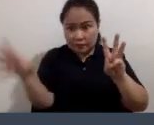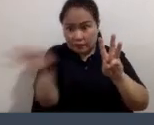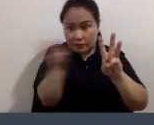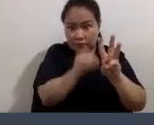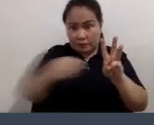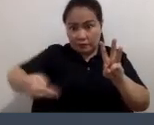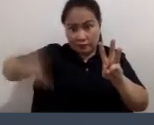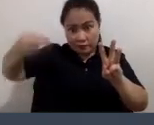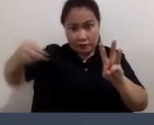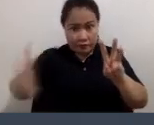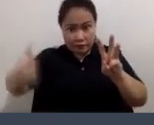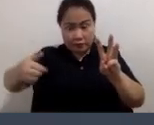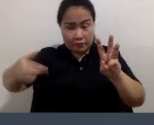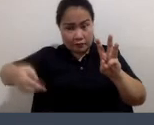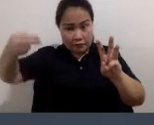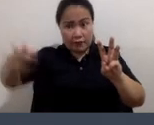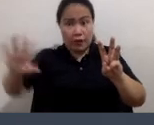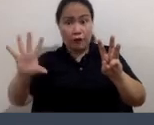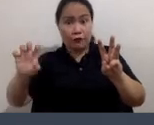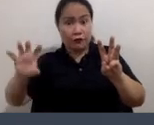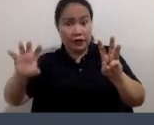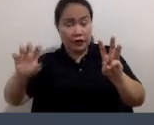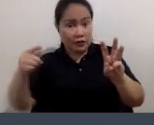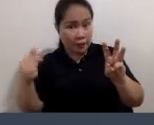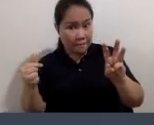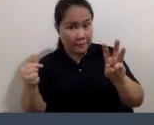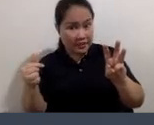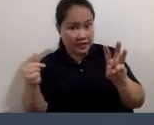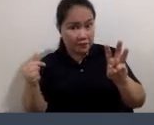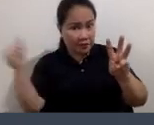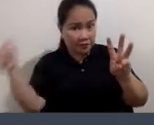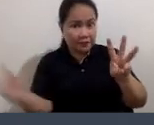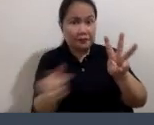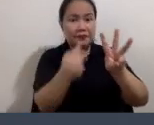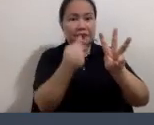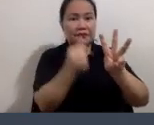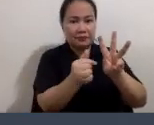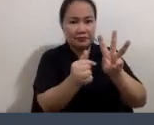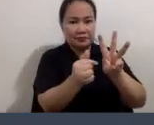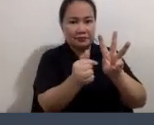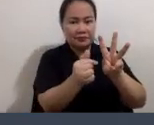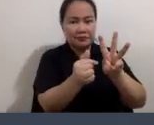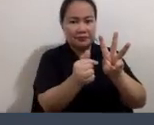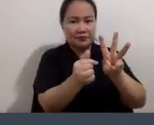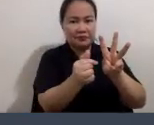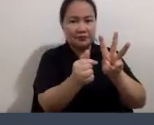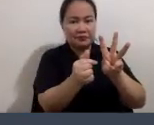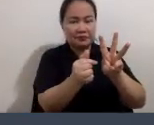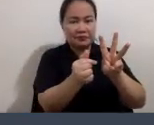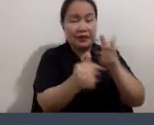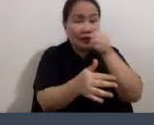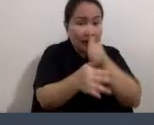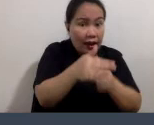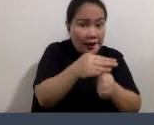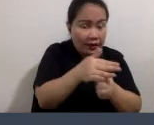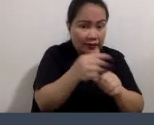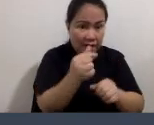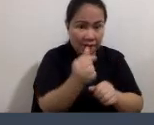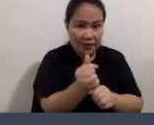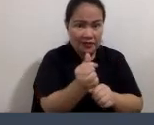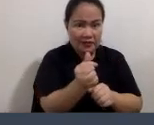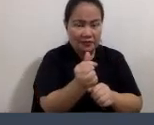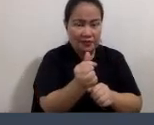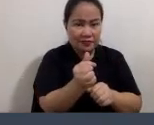6. And then copy the sign of the bigger absolute value. Since mas mataas ito, so kopyahin natin yung sign niya, and